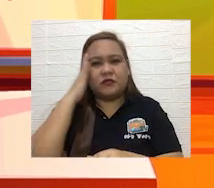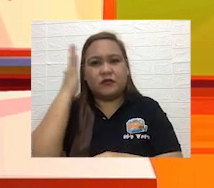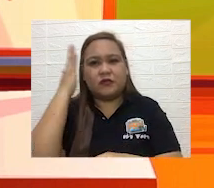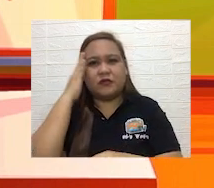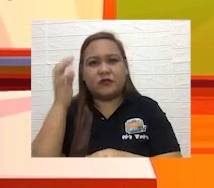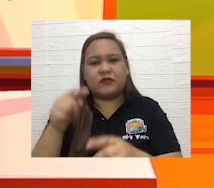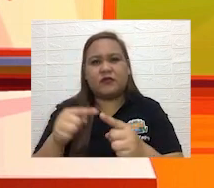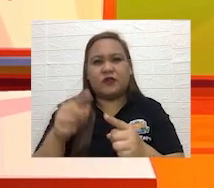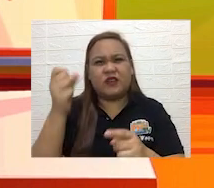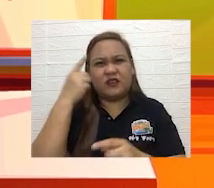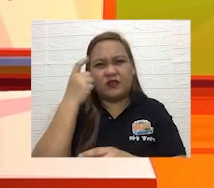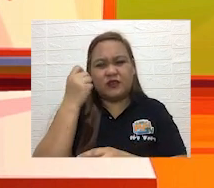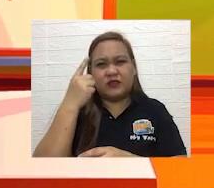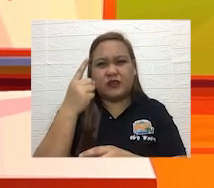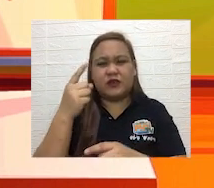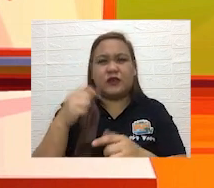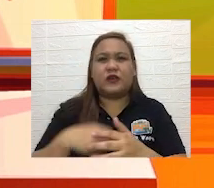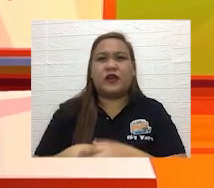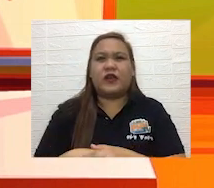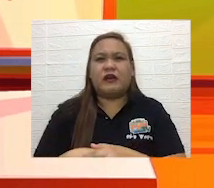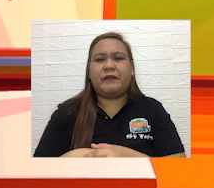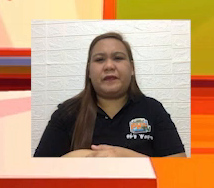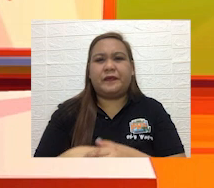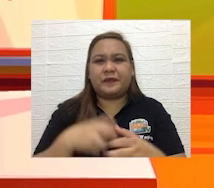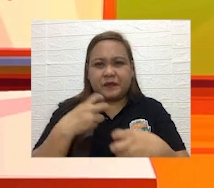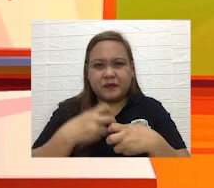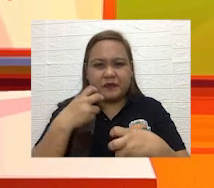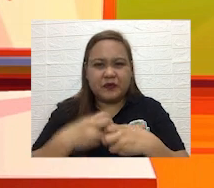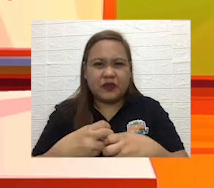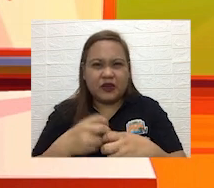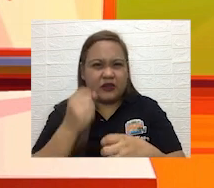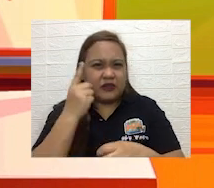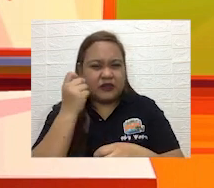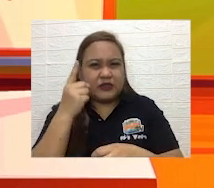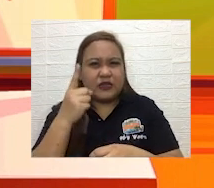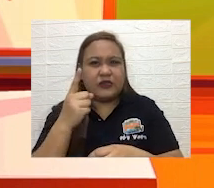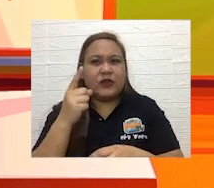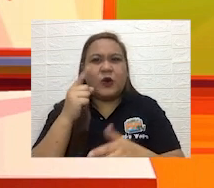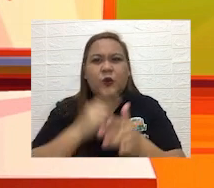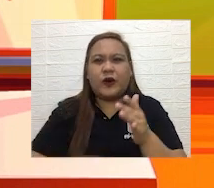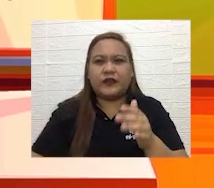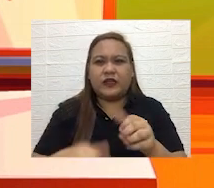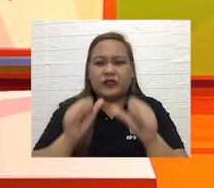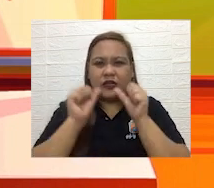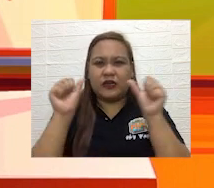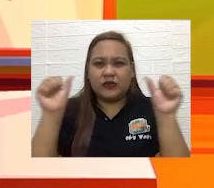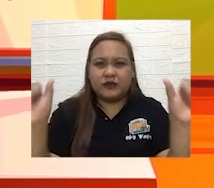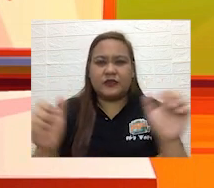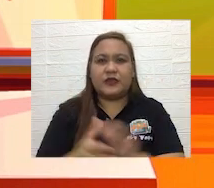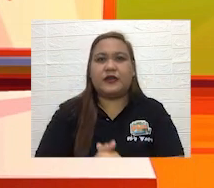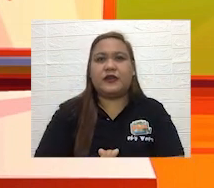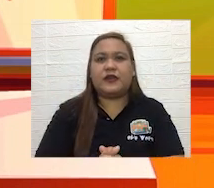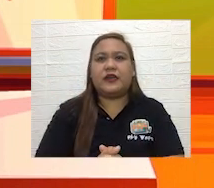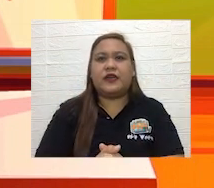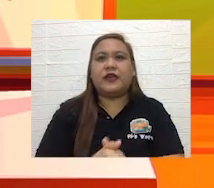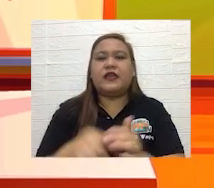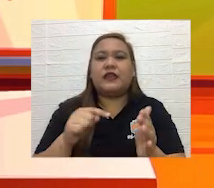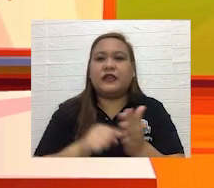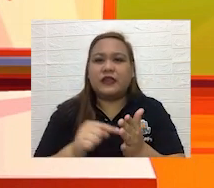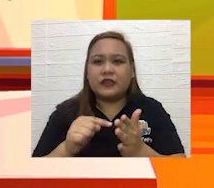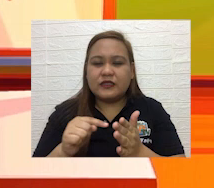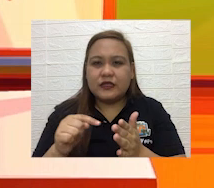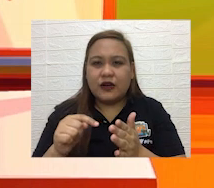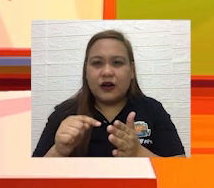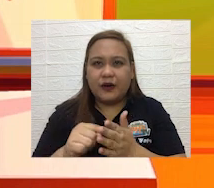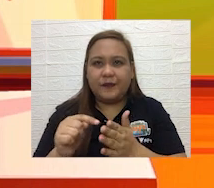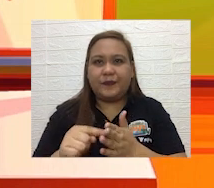them, it is practically impossible to comprehend what is being advertised. This is where your knowledge and skills in